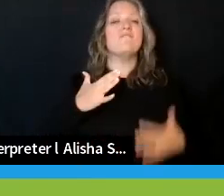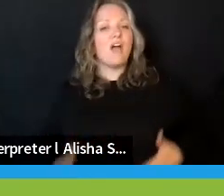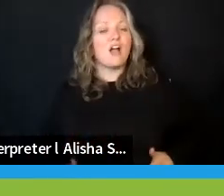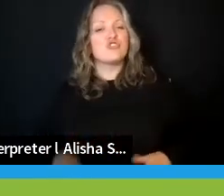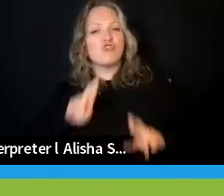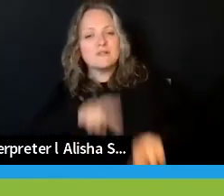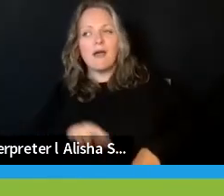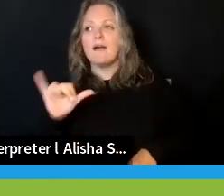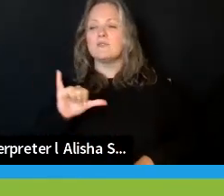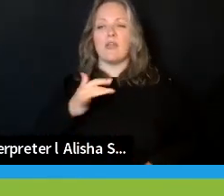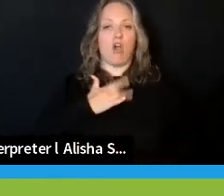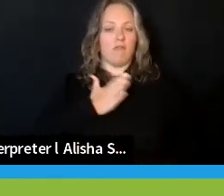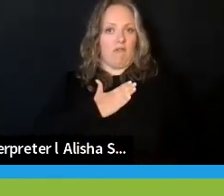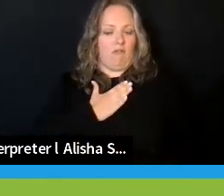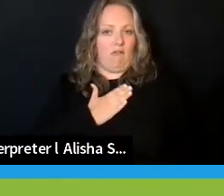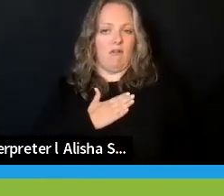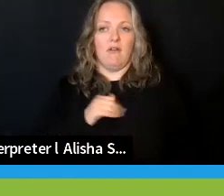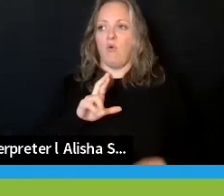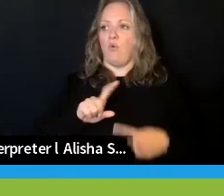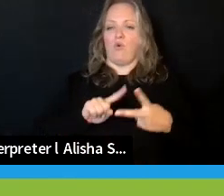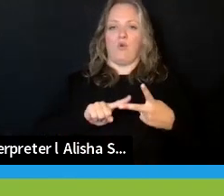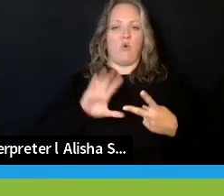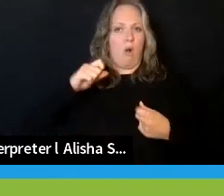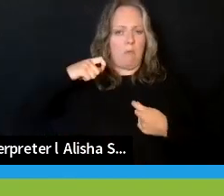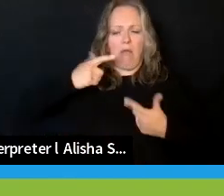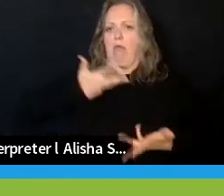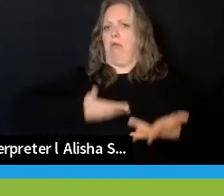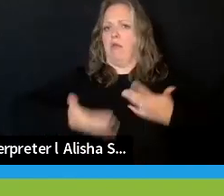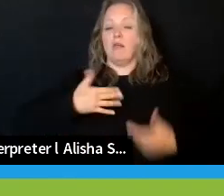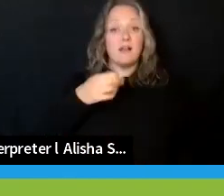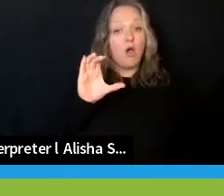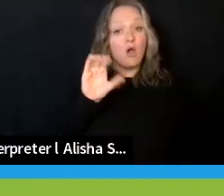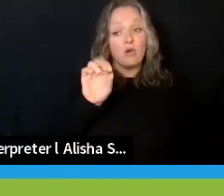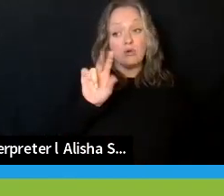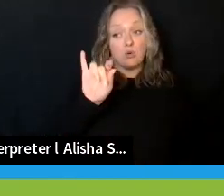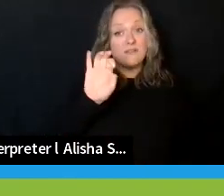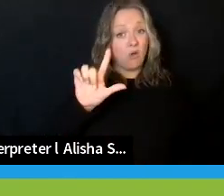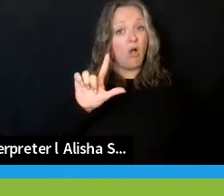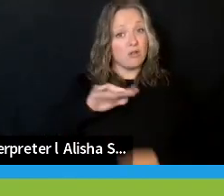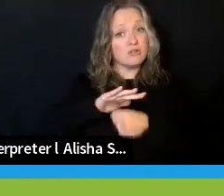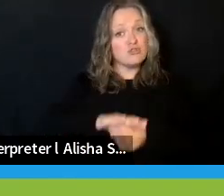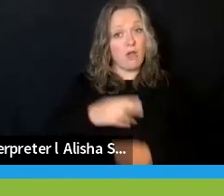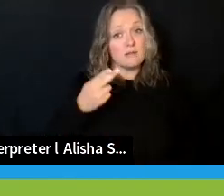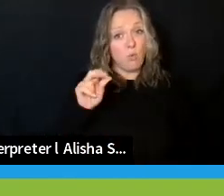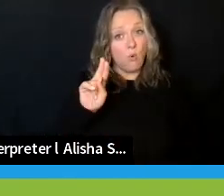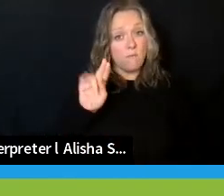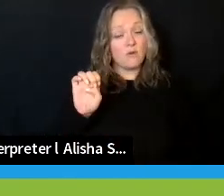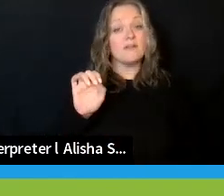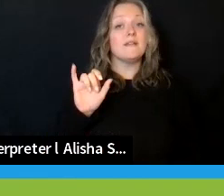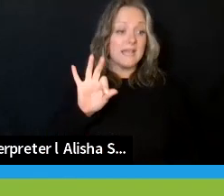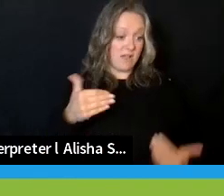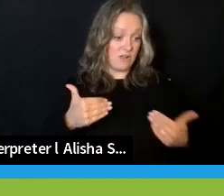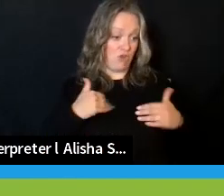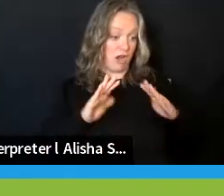rate, fluctuations in stress hormones, such as cortisol. When stress occurs to a young child within an environment